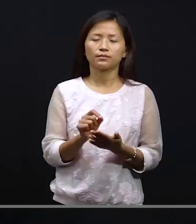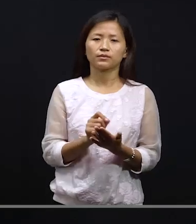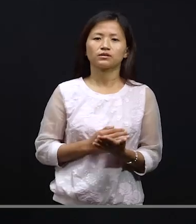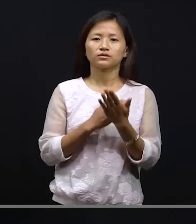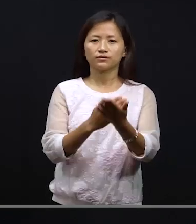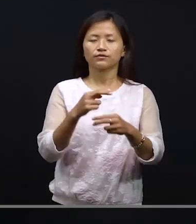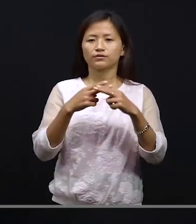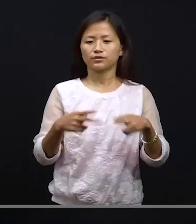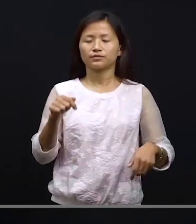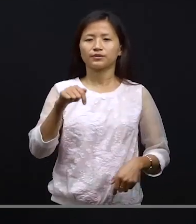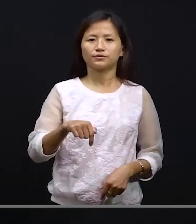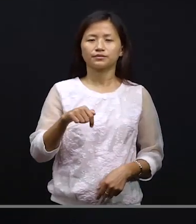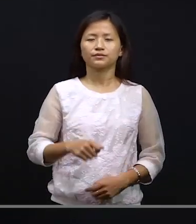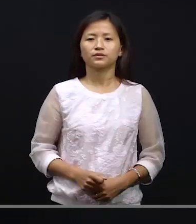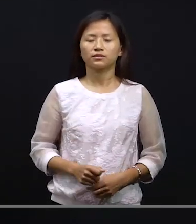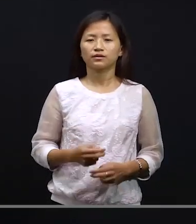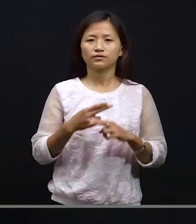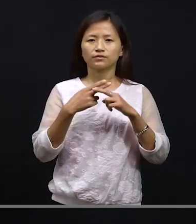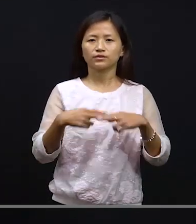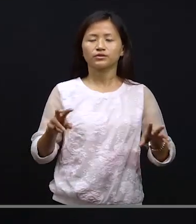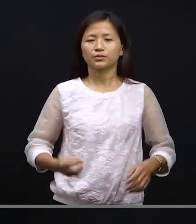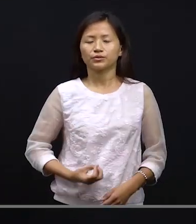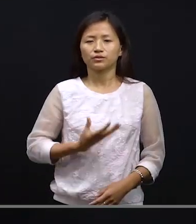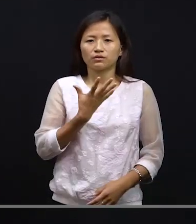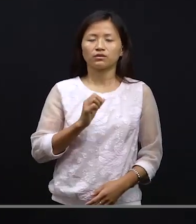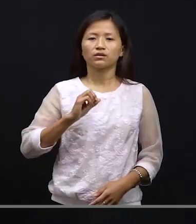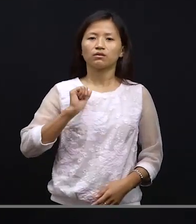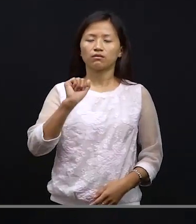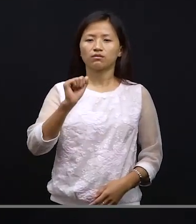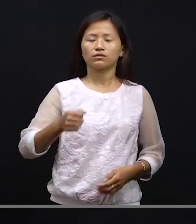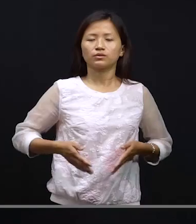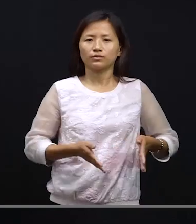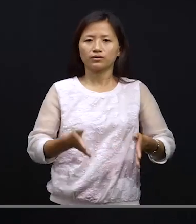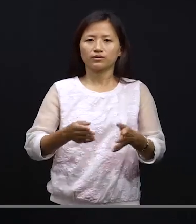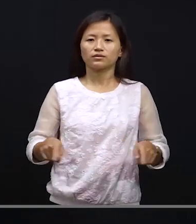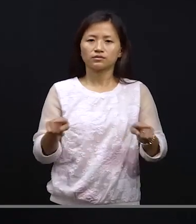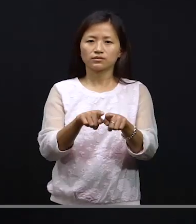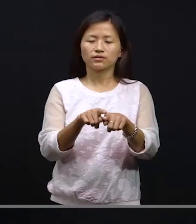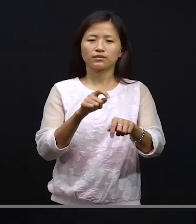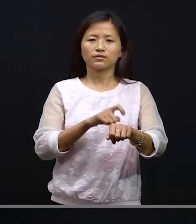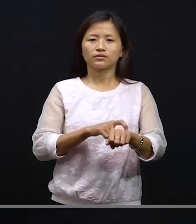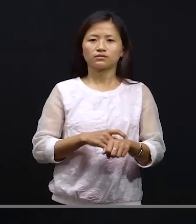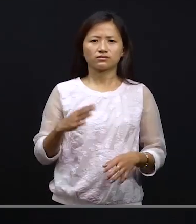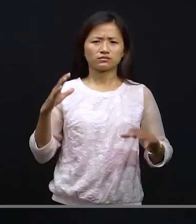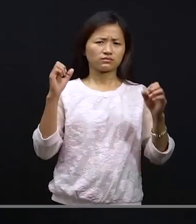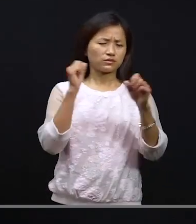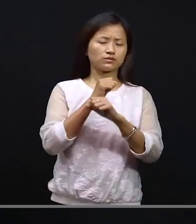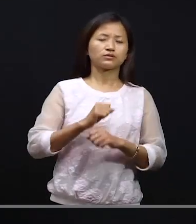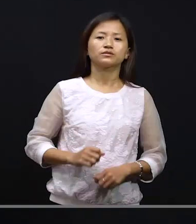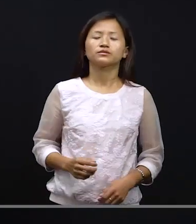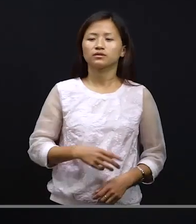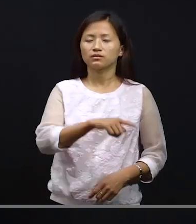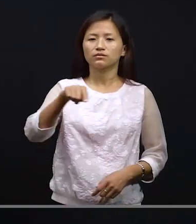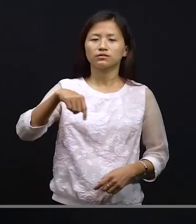freedom here. Freedom can also mean you enjoying in your own way, at the same time not disturbing the people around